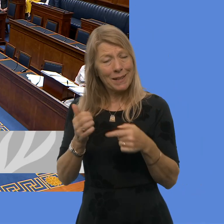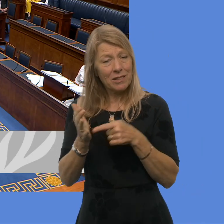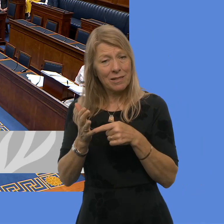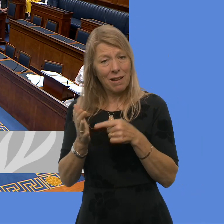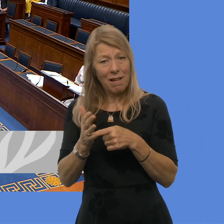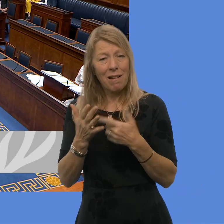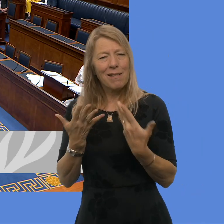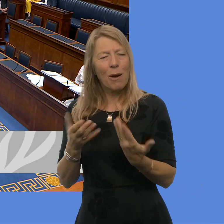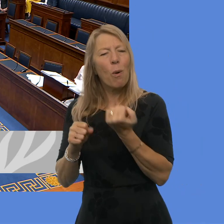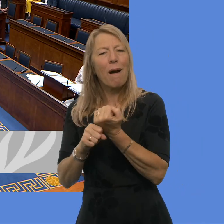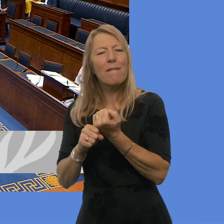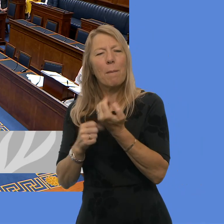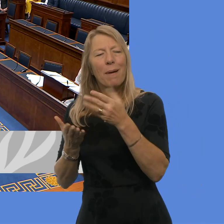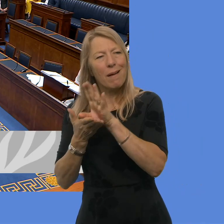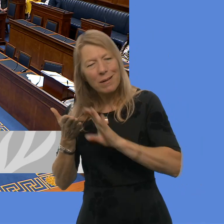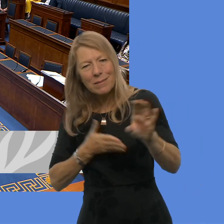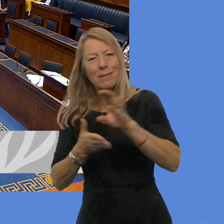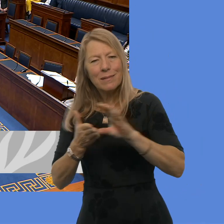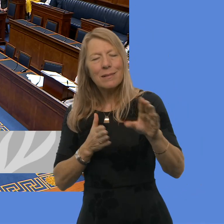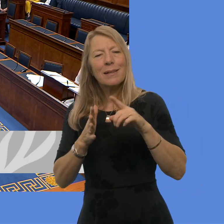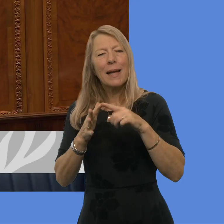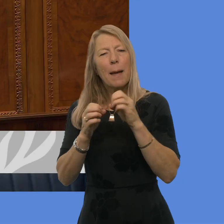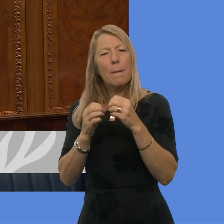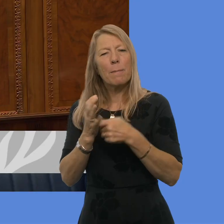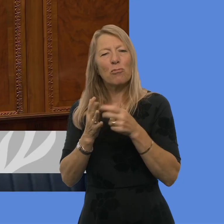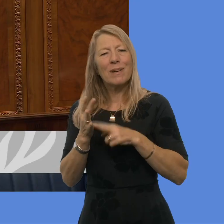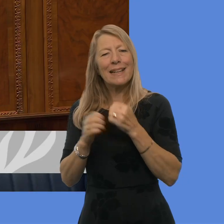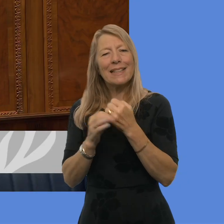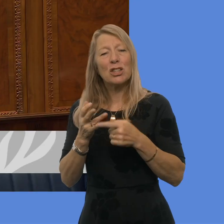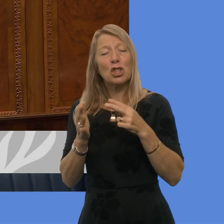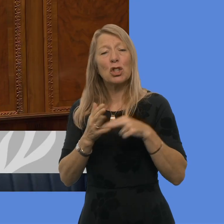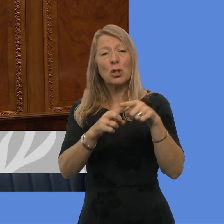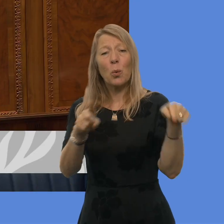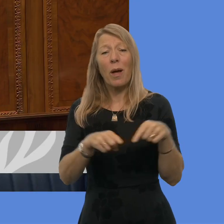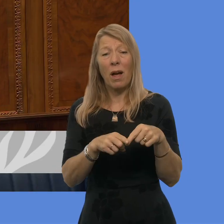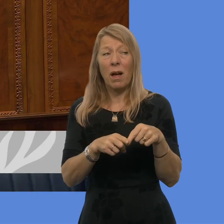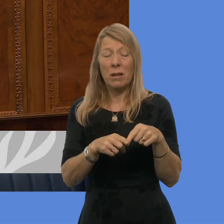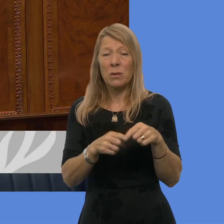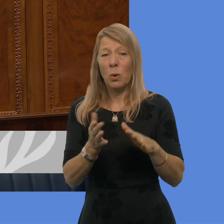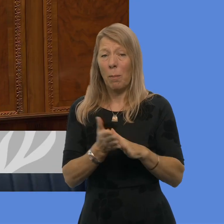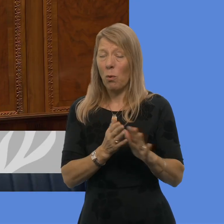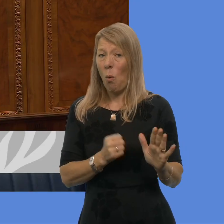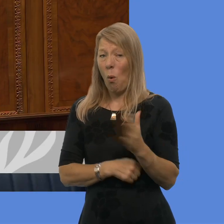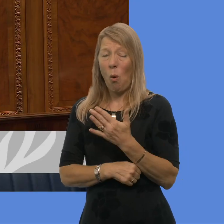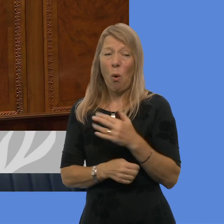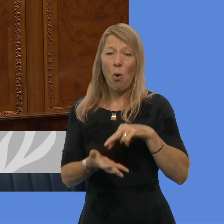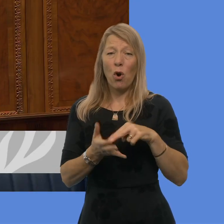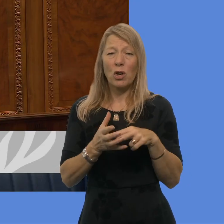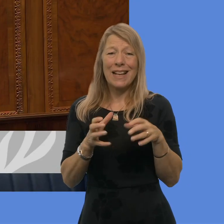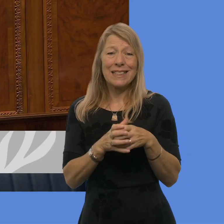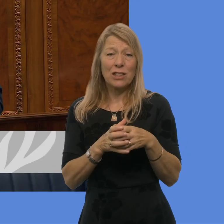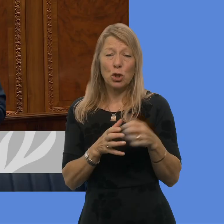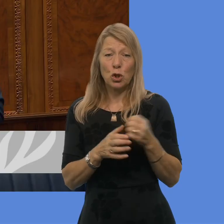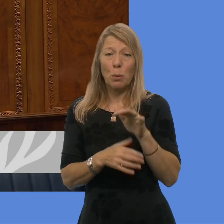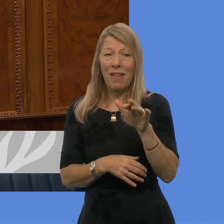invested in Ebrington Square, that all lawful organisations should be welcome there at events including the UK Armed